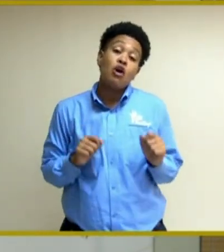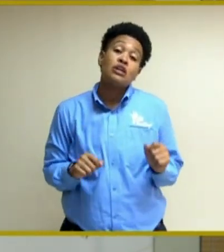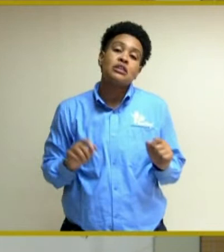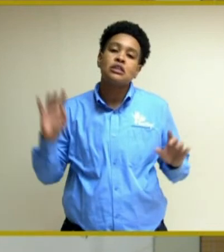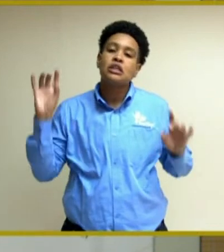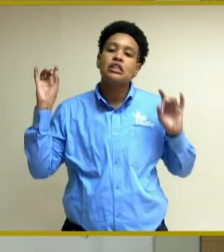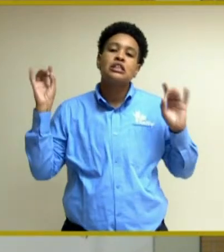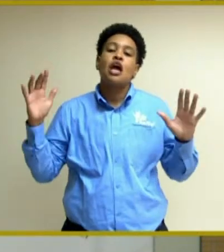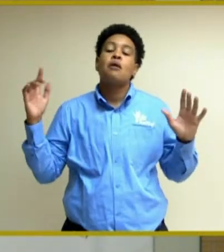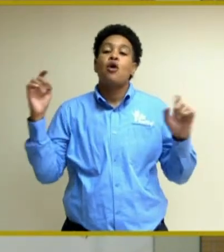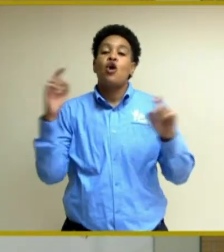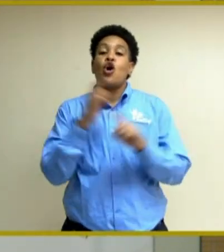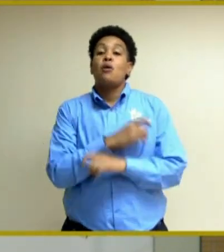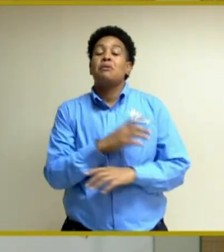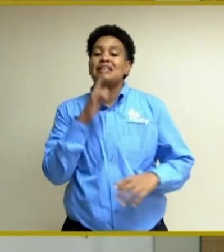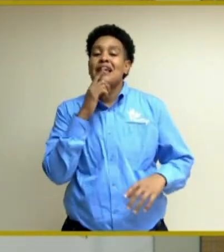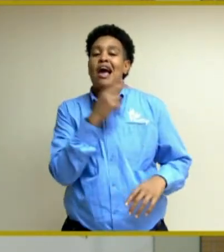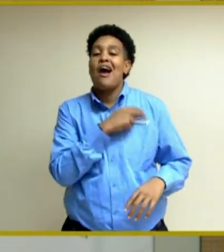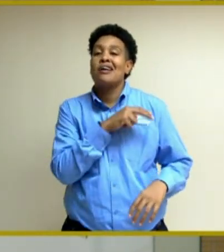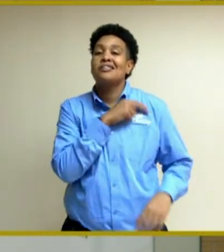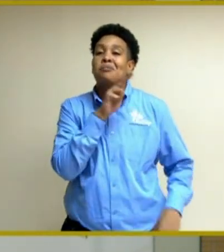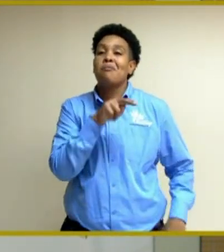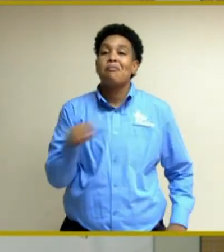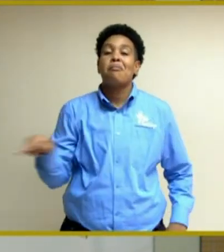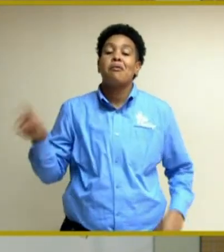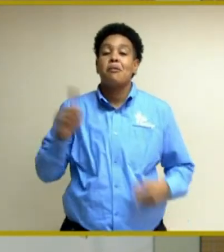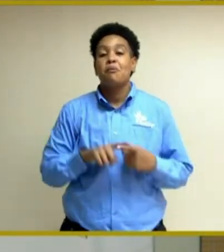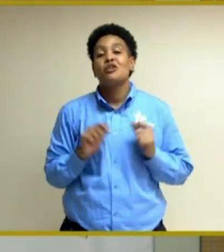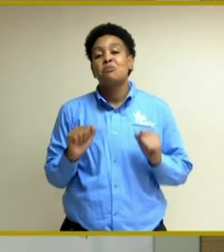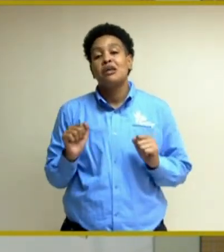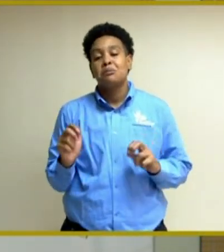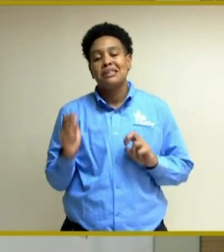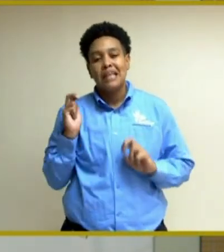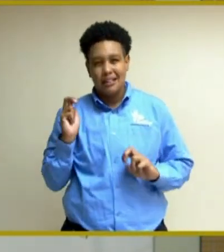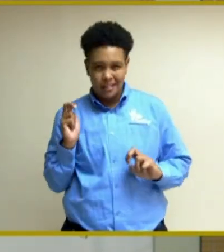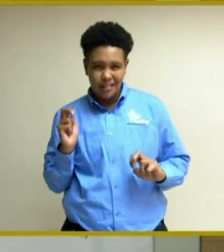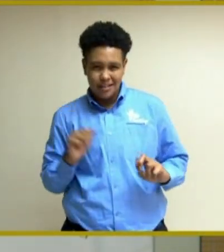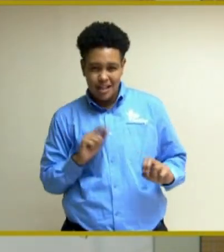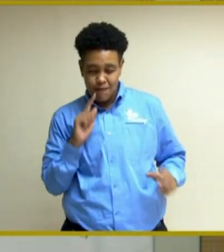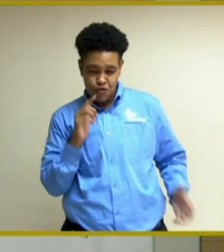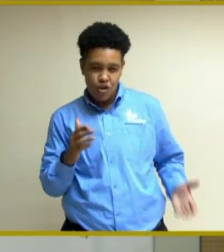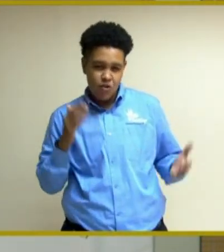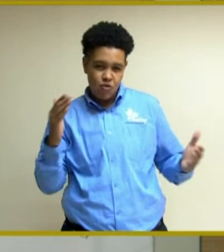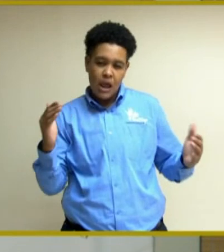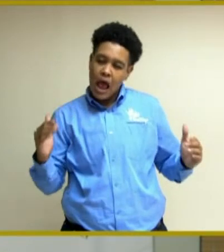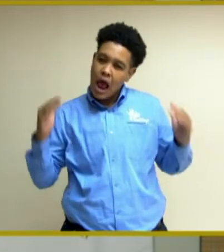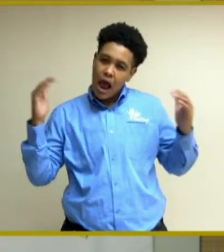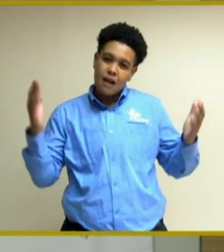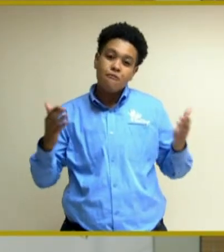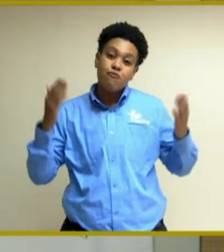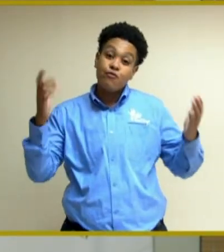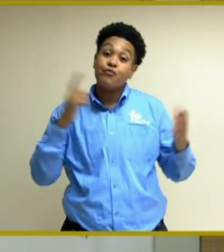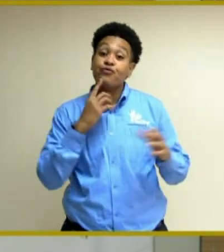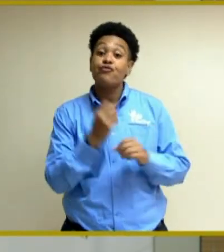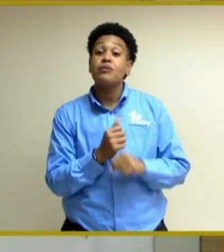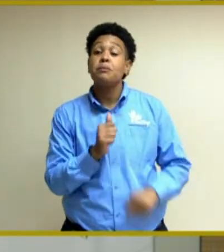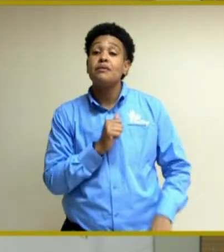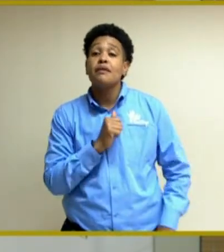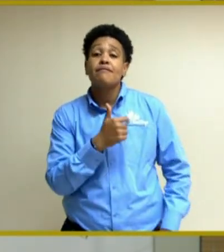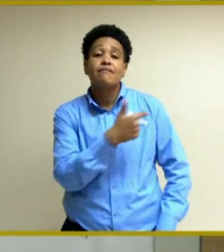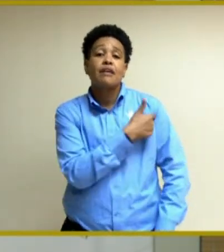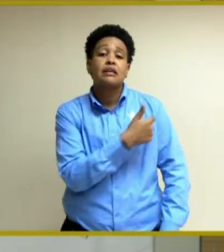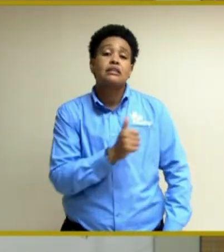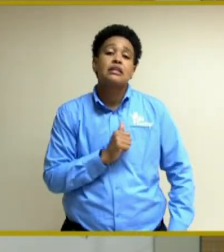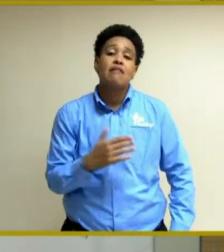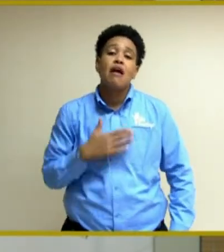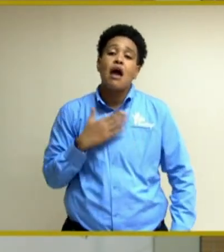terrible complications, hospitalization, and even death. So I would recommend, highly recommend, and having received it myself, I am